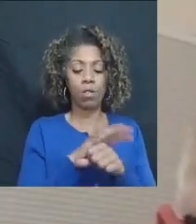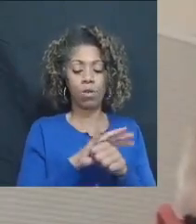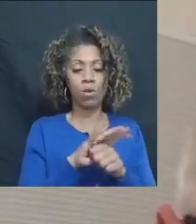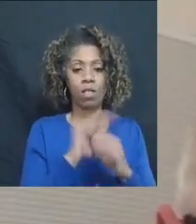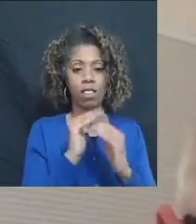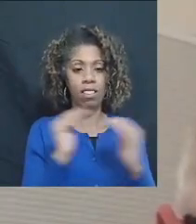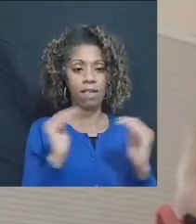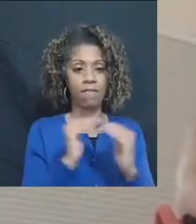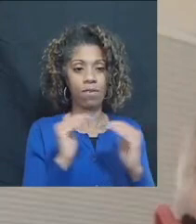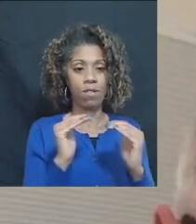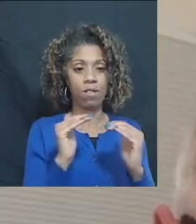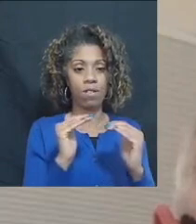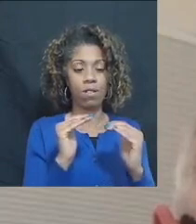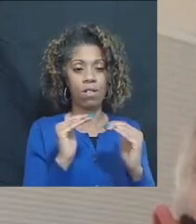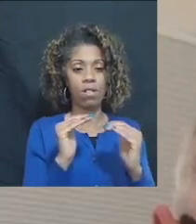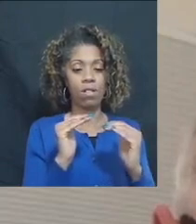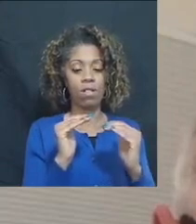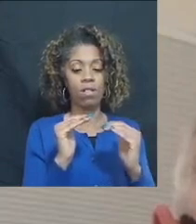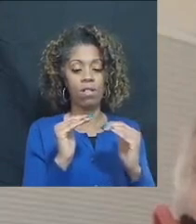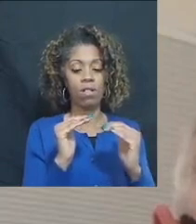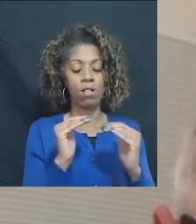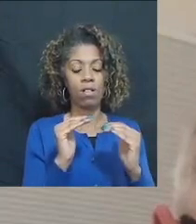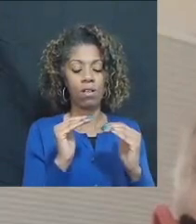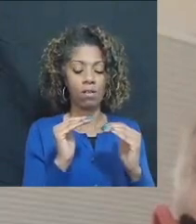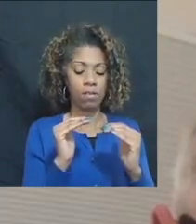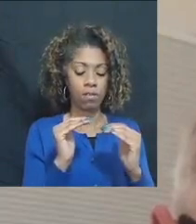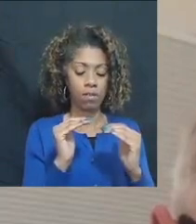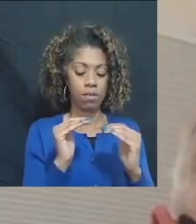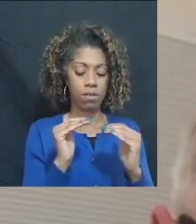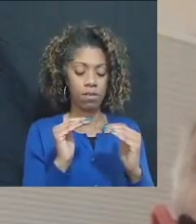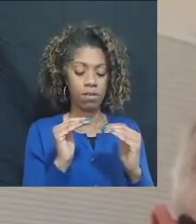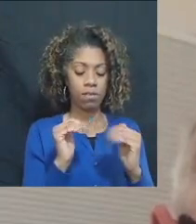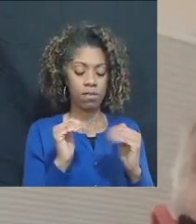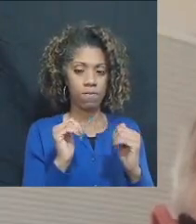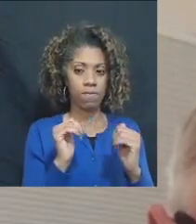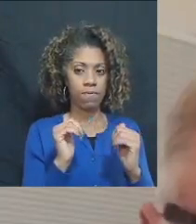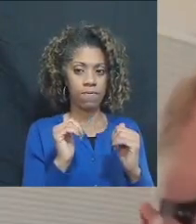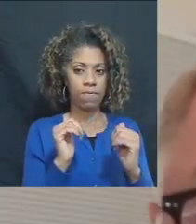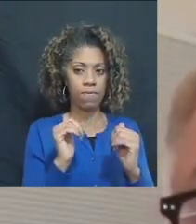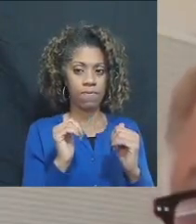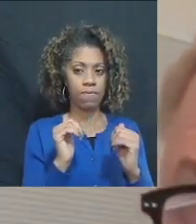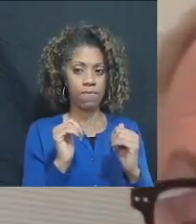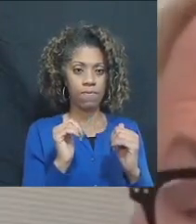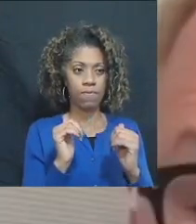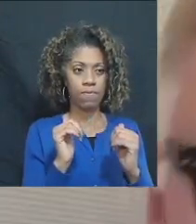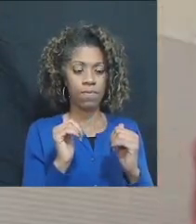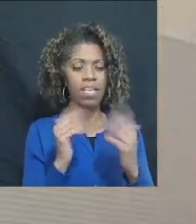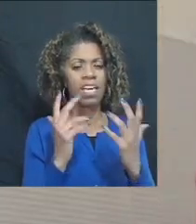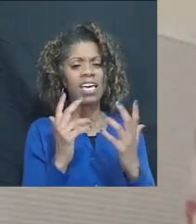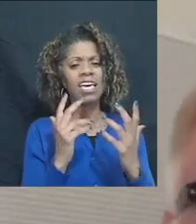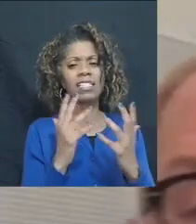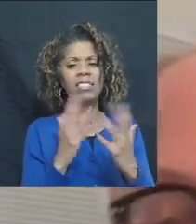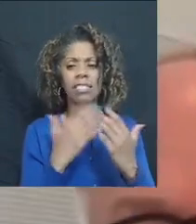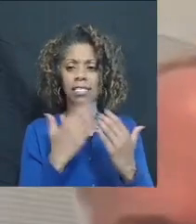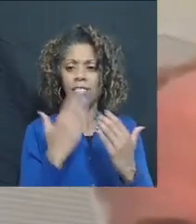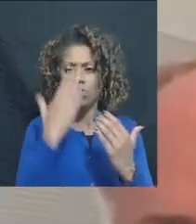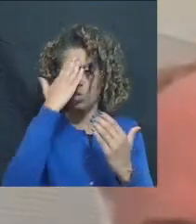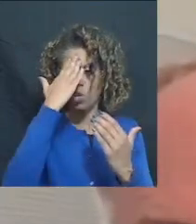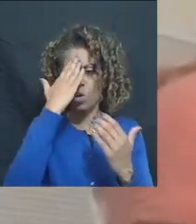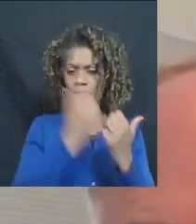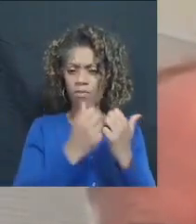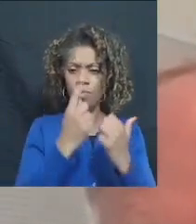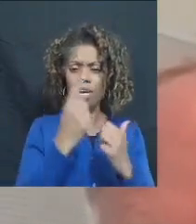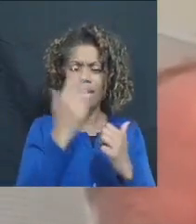local communities and small communities is everybody, it's a lot easier to know everybody. And I think it begins with, if